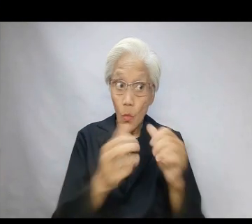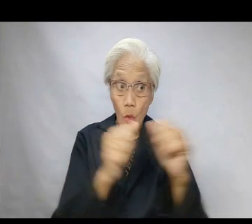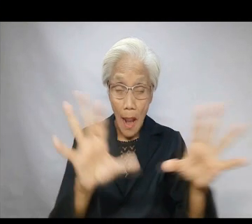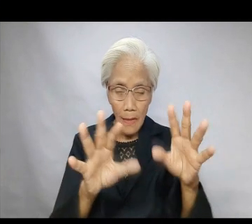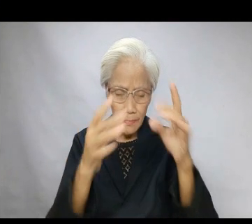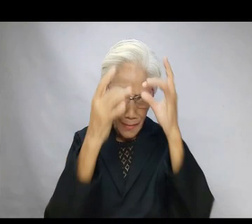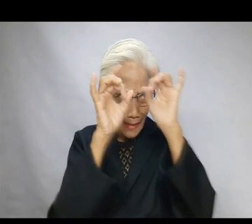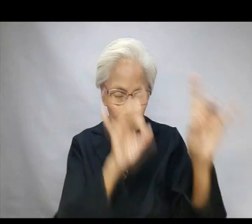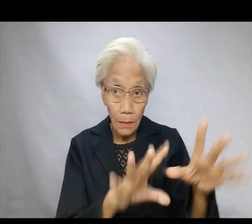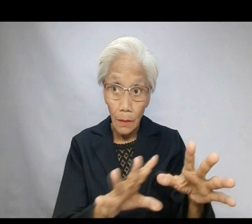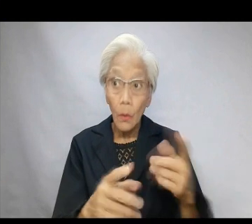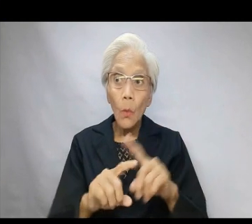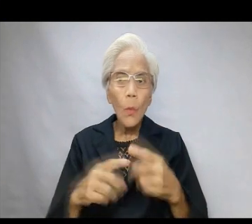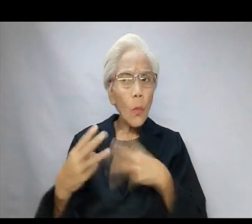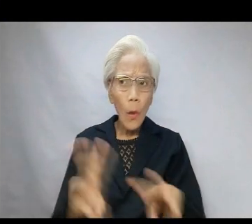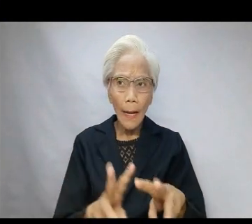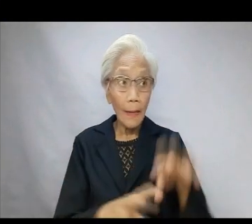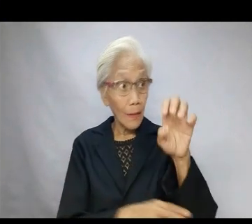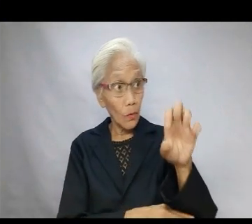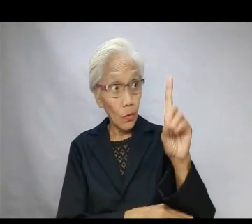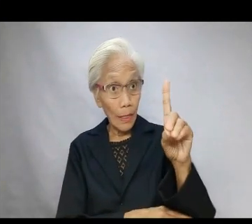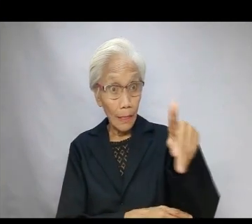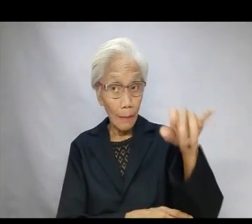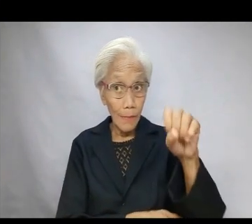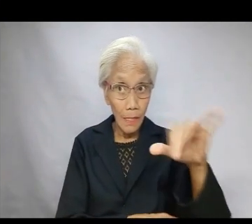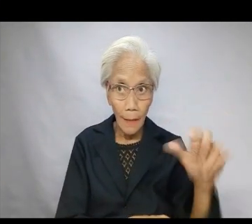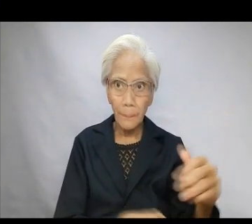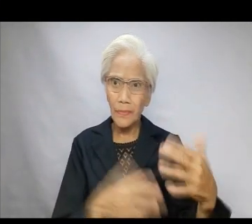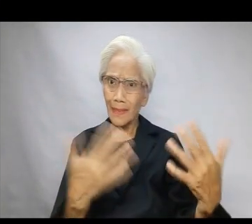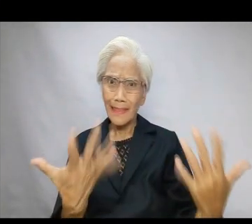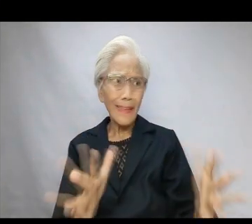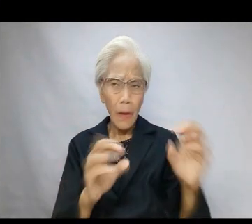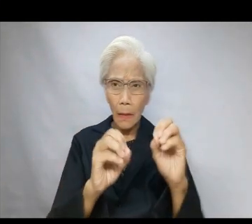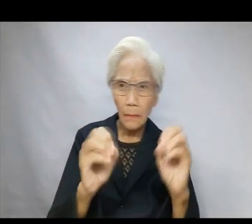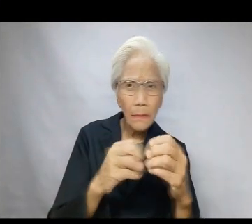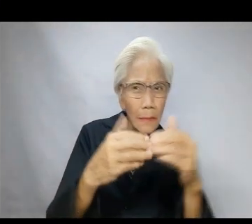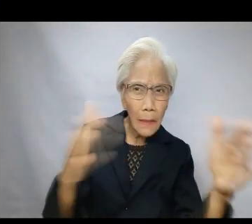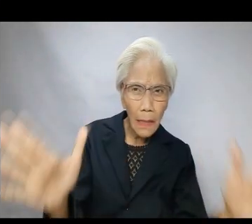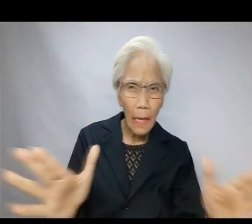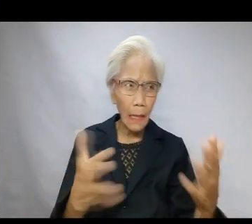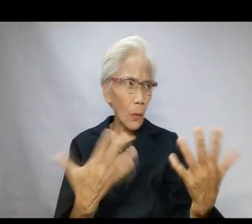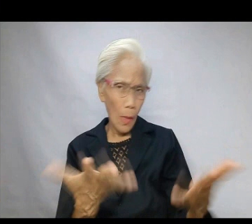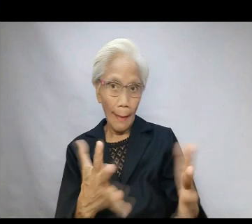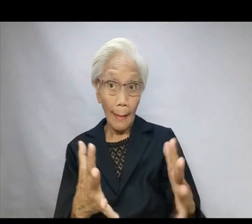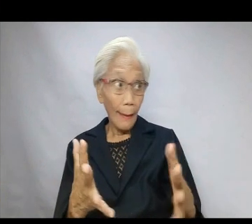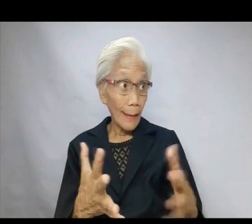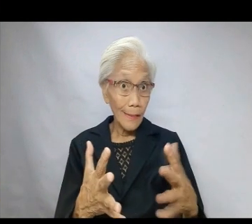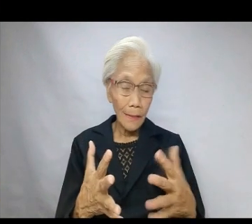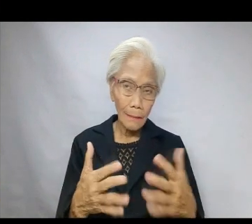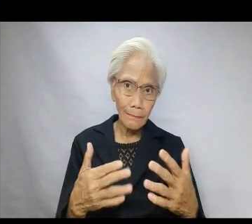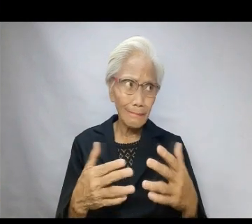uncertainty. While Yudipsha is generally harmless thirst for those aforementioned